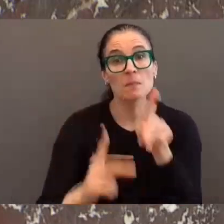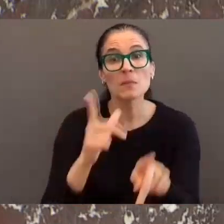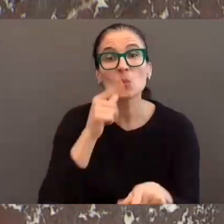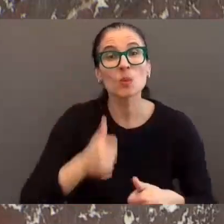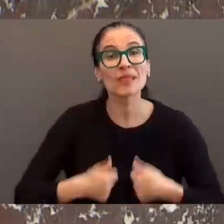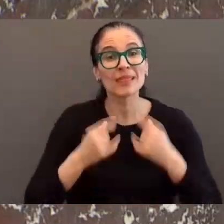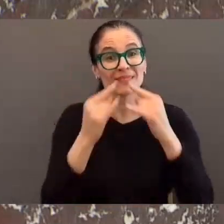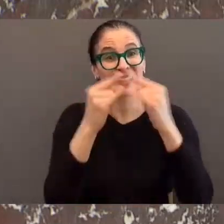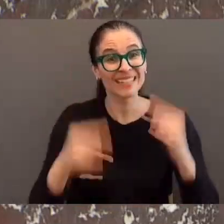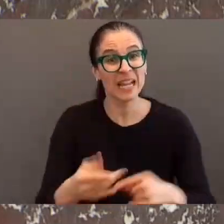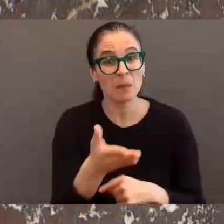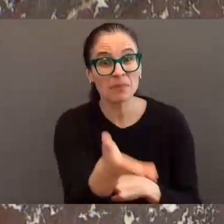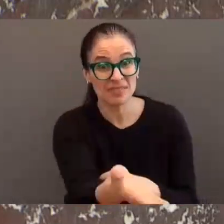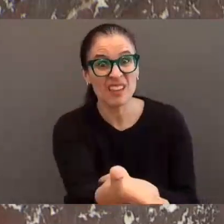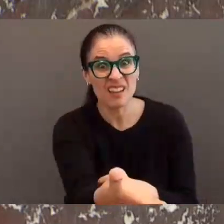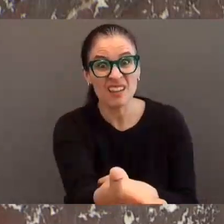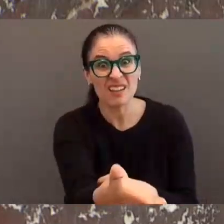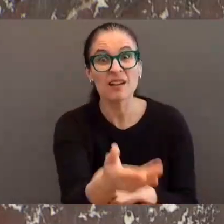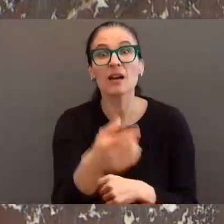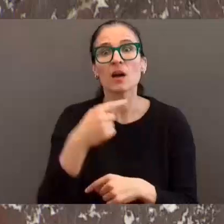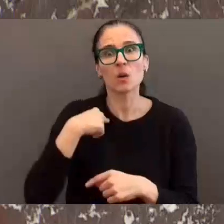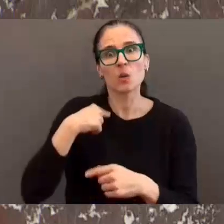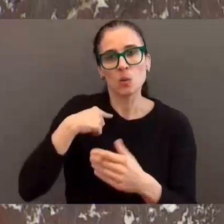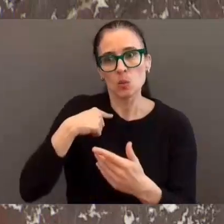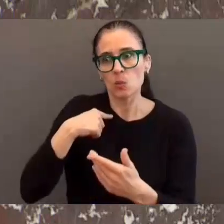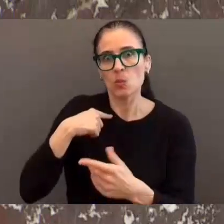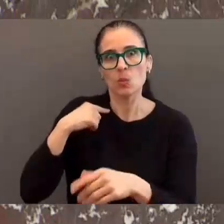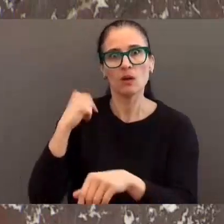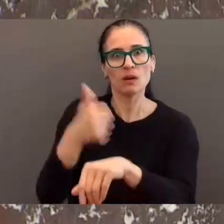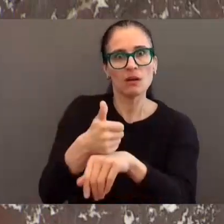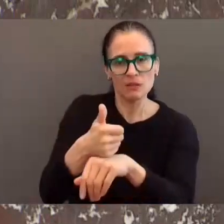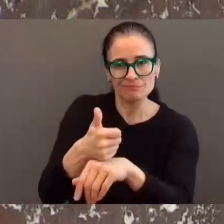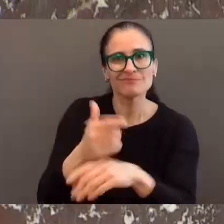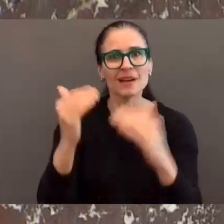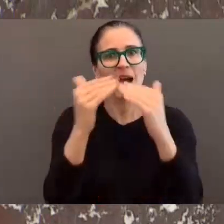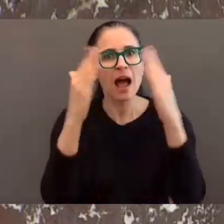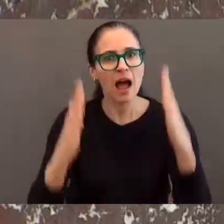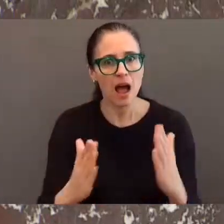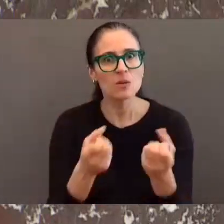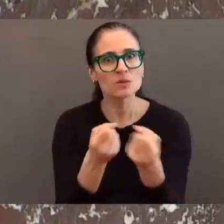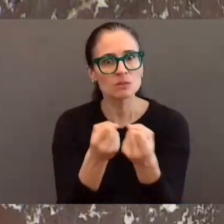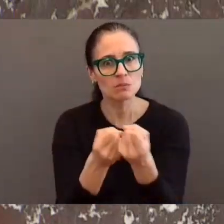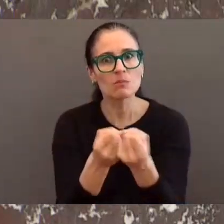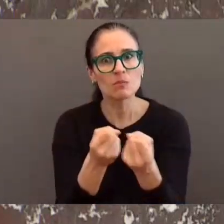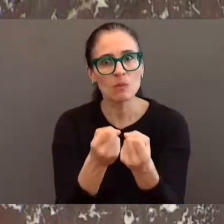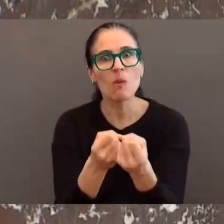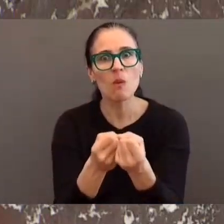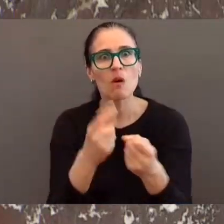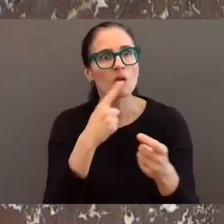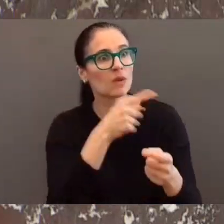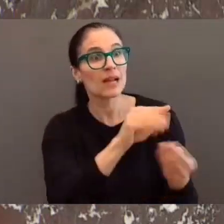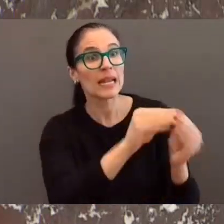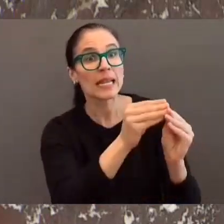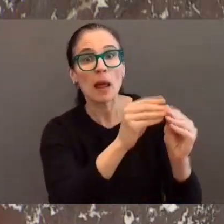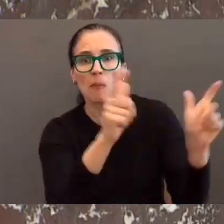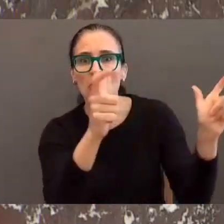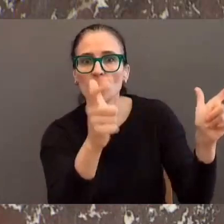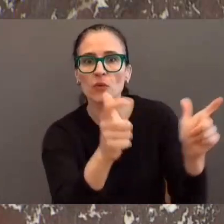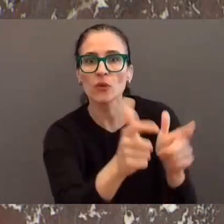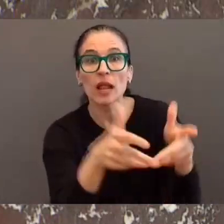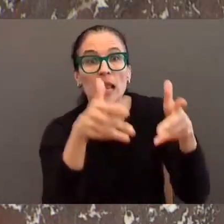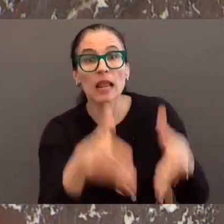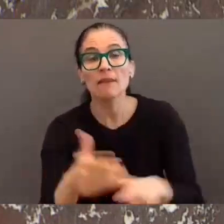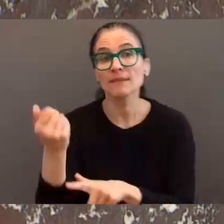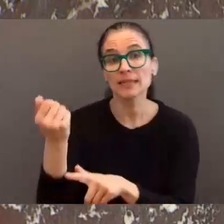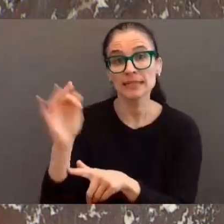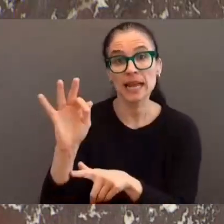that we scaled up so many housing options, we now still have 19 people. And I appreciate that 19 people is still too many, Honourable Speaker. That's why